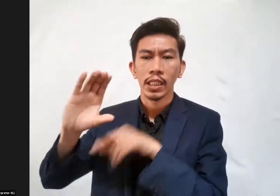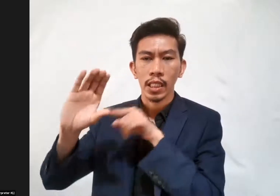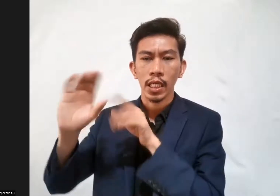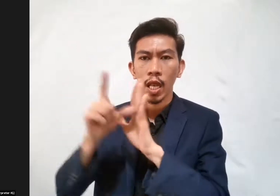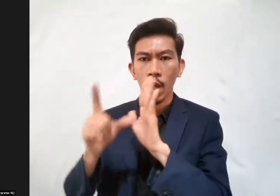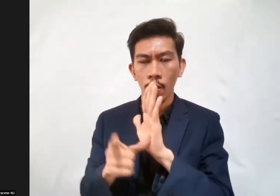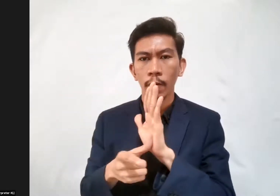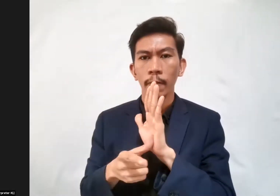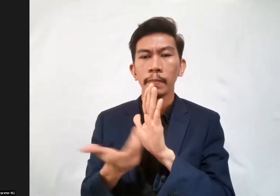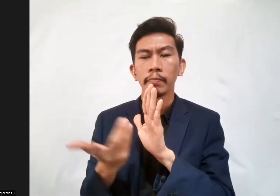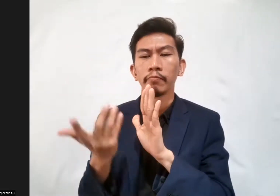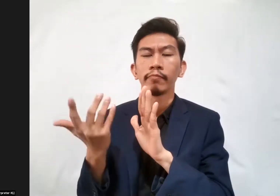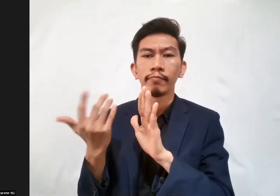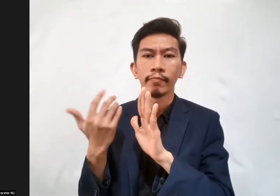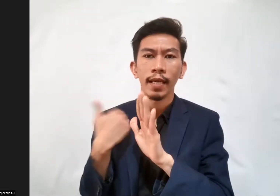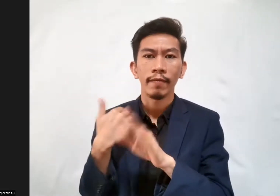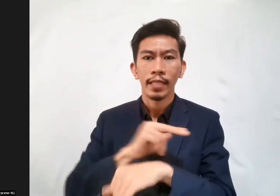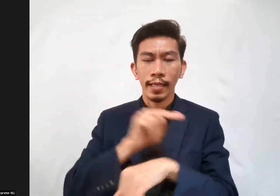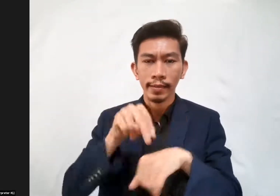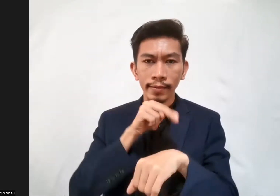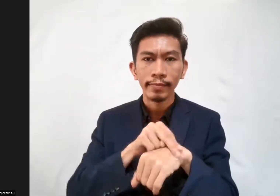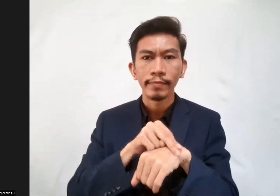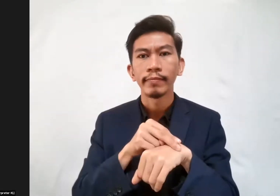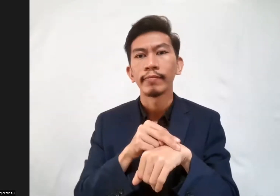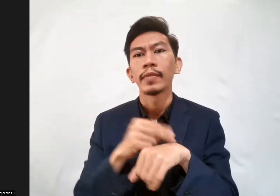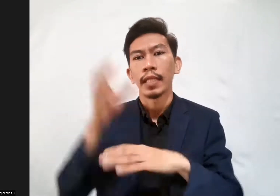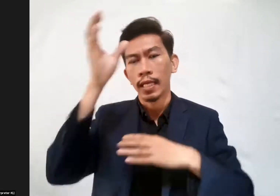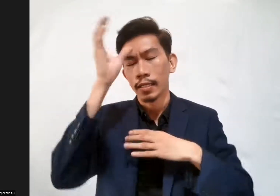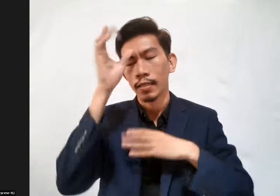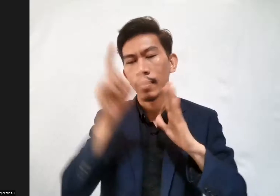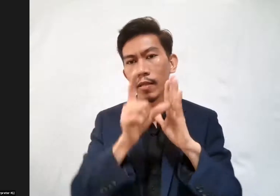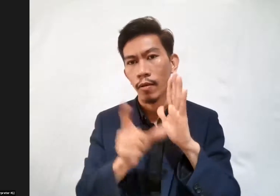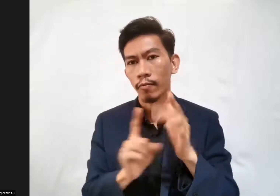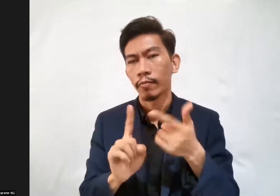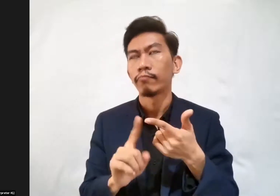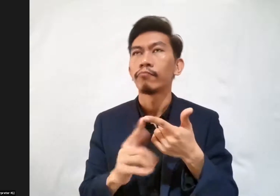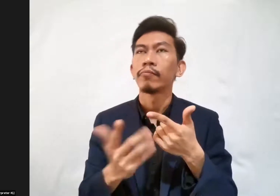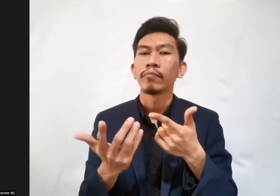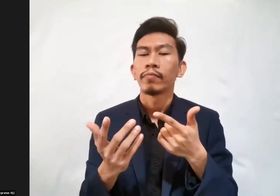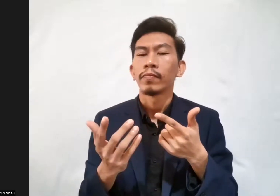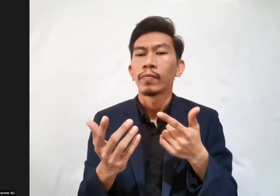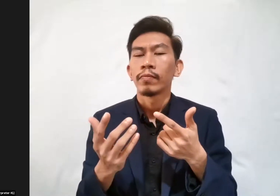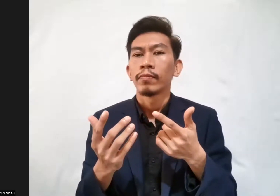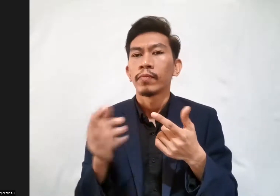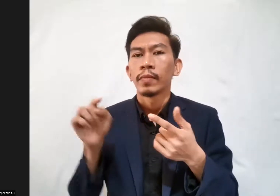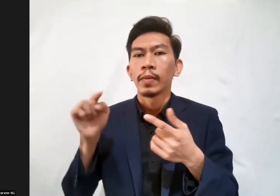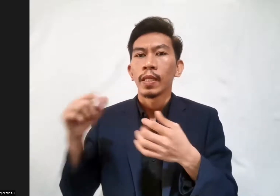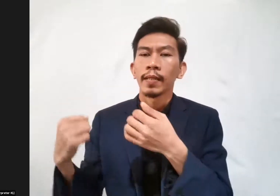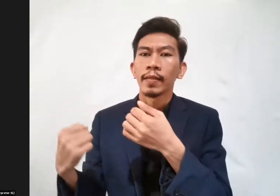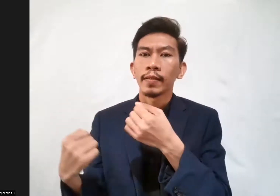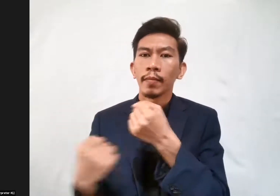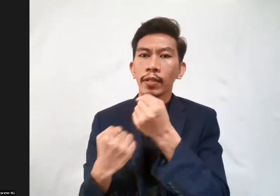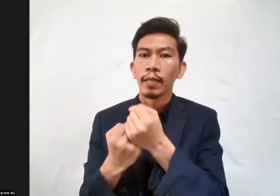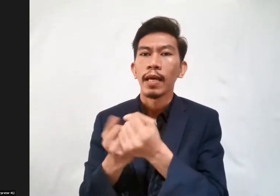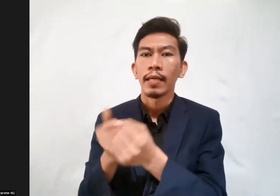Law. We have the National Cancer Law that was, sponsored by Congressman